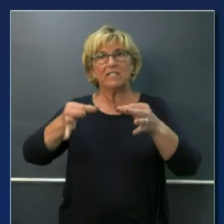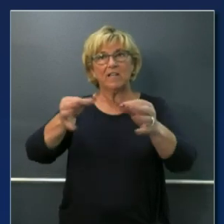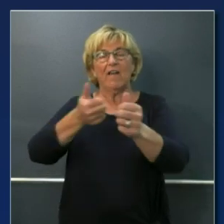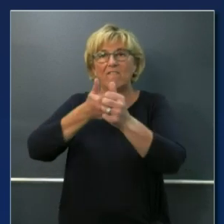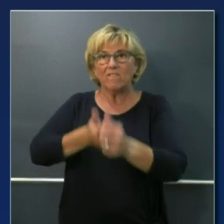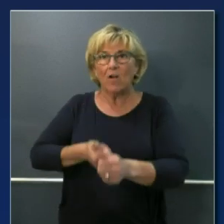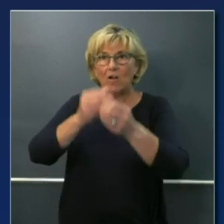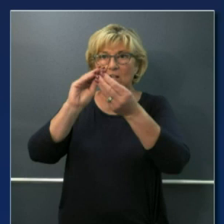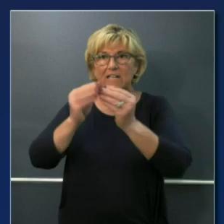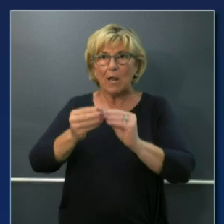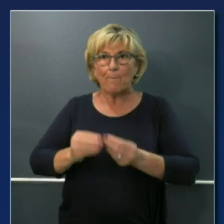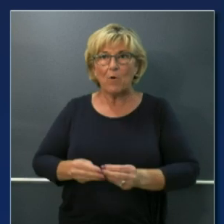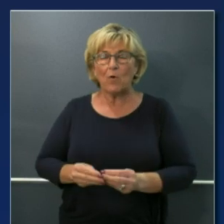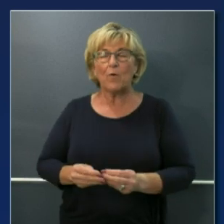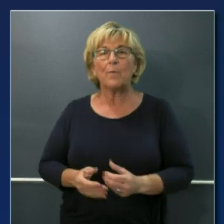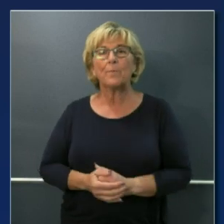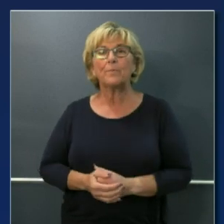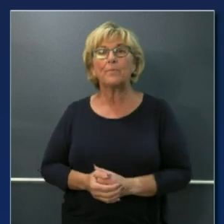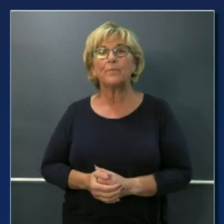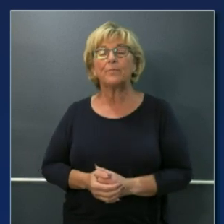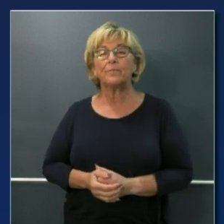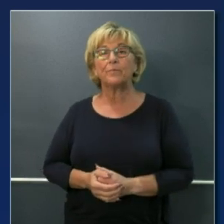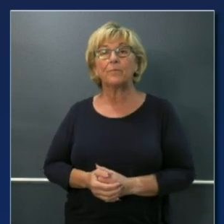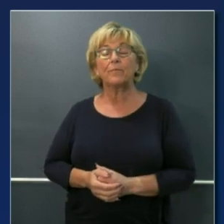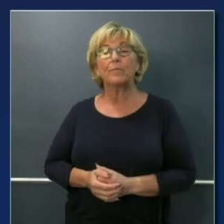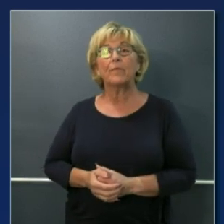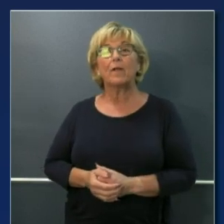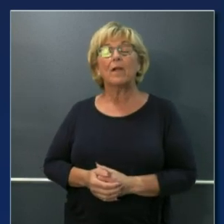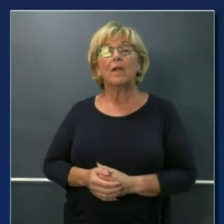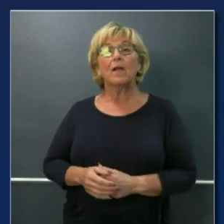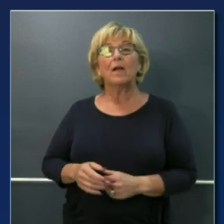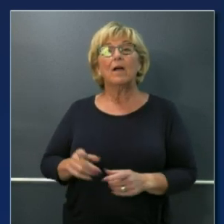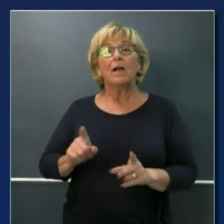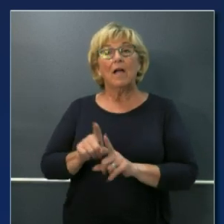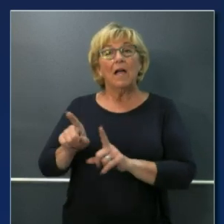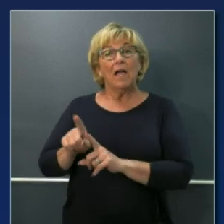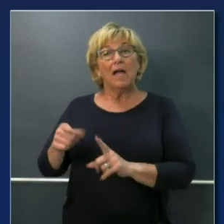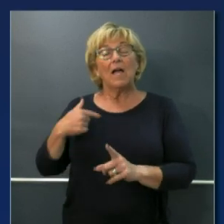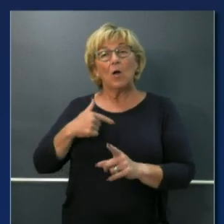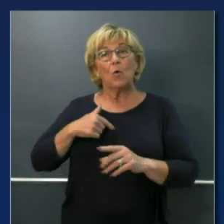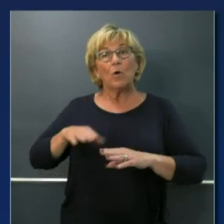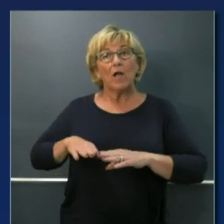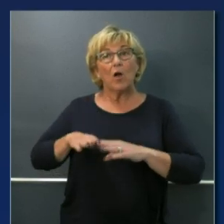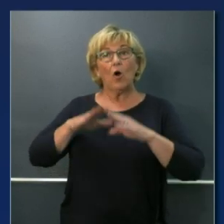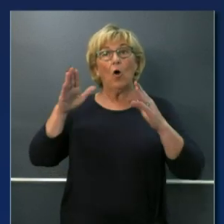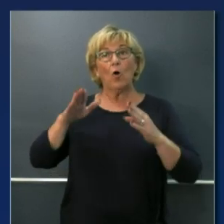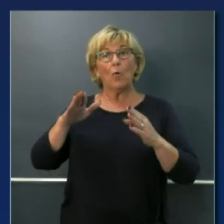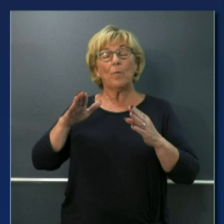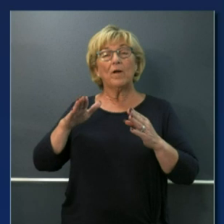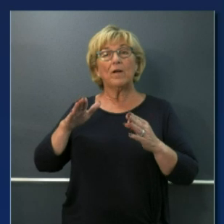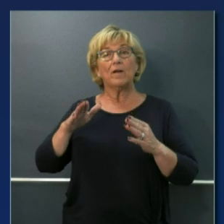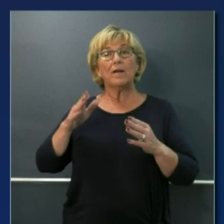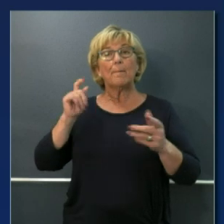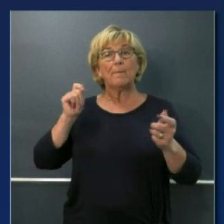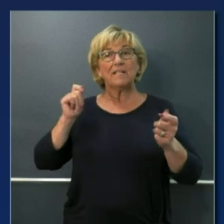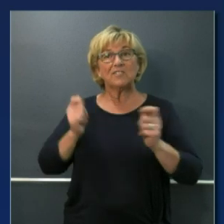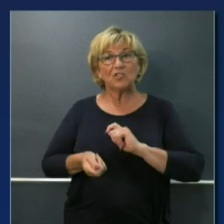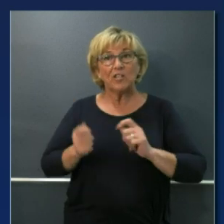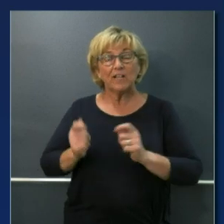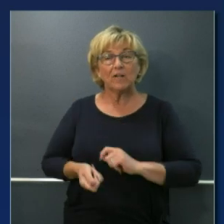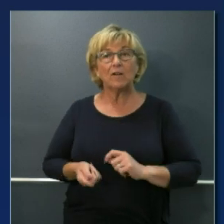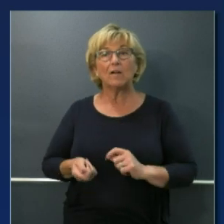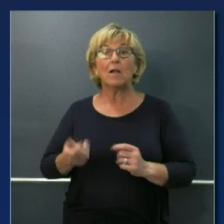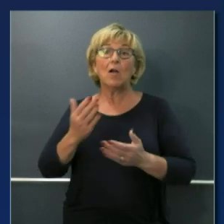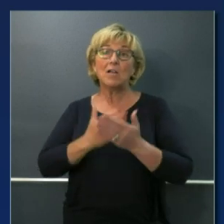science. Similarly here, as we lift some of the and make some modifications in our stay-at-home order, there